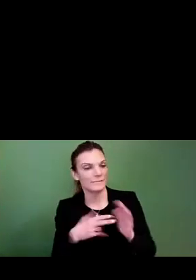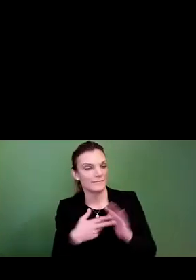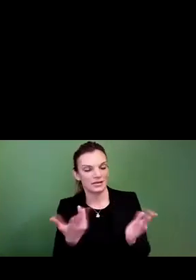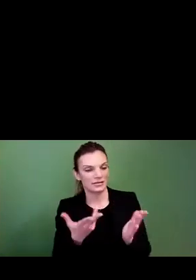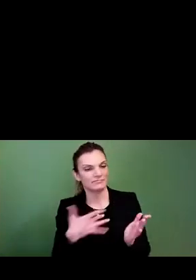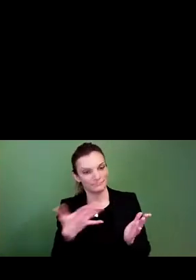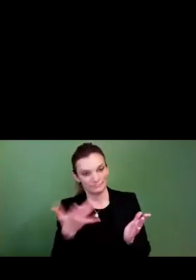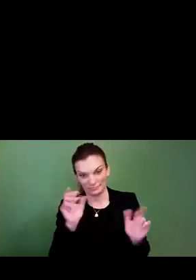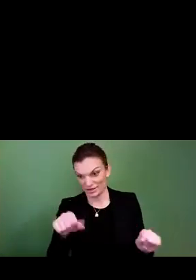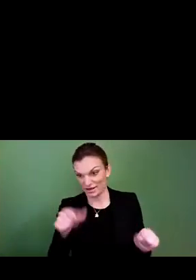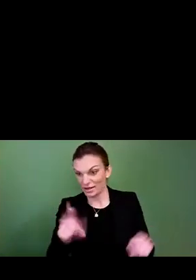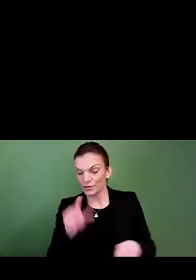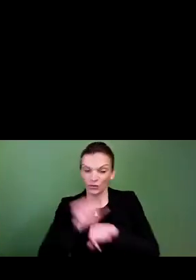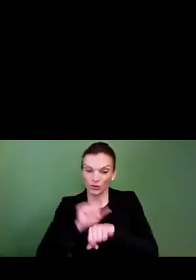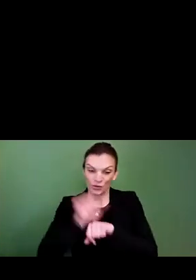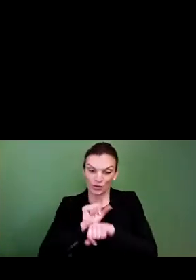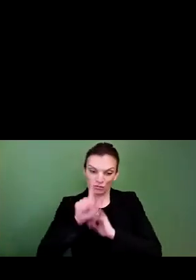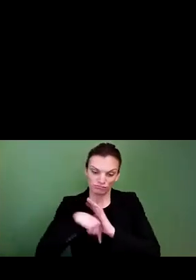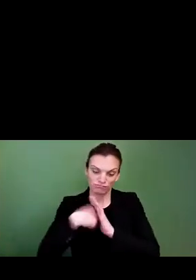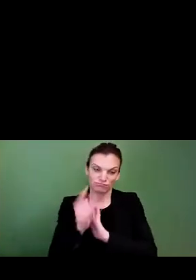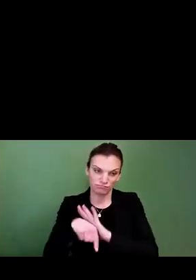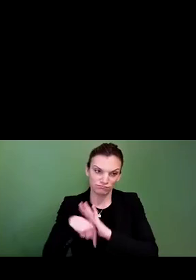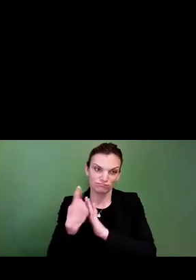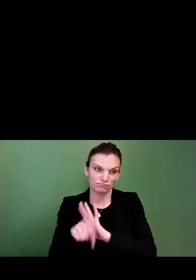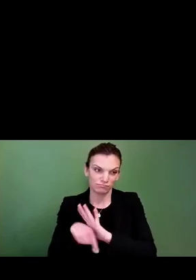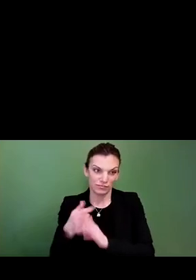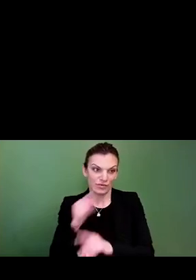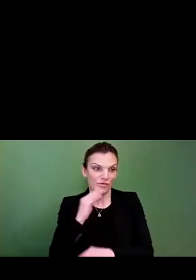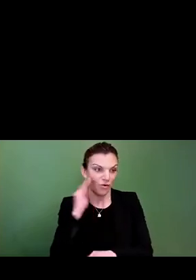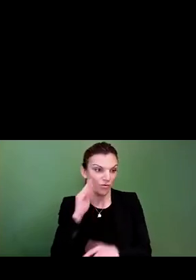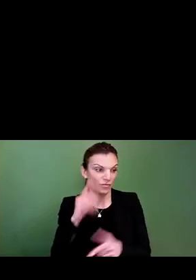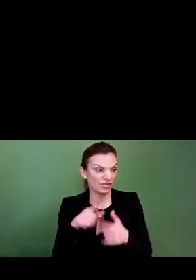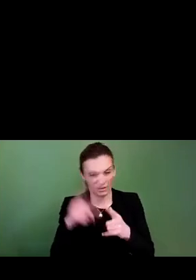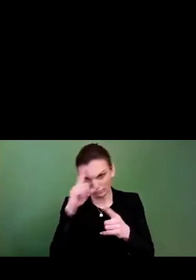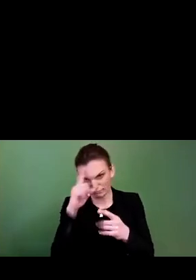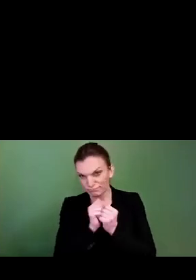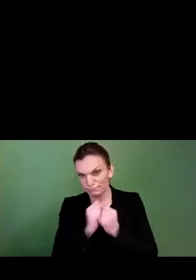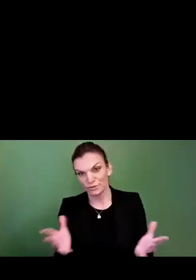long hours every day at home, and that could in turn lead to burnout.